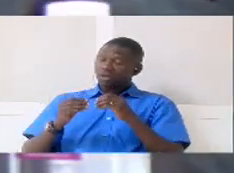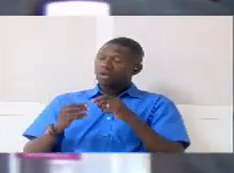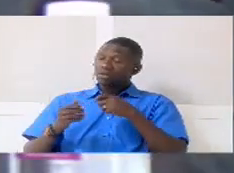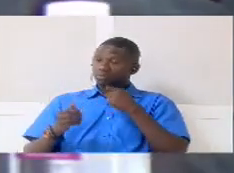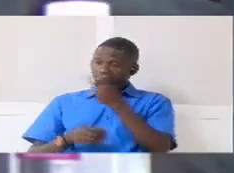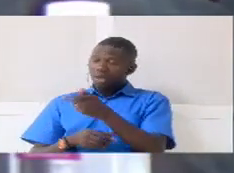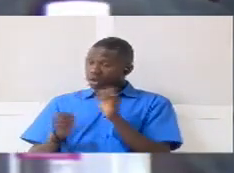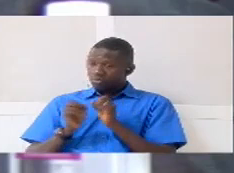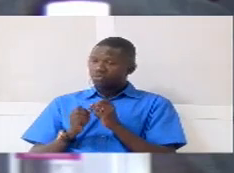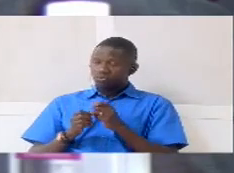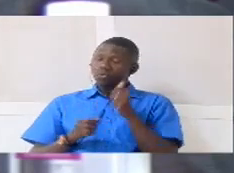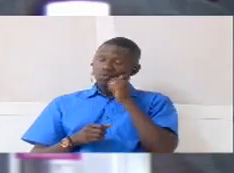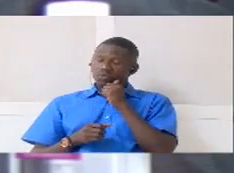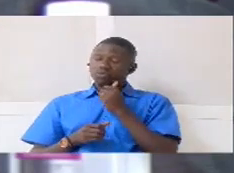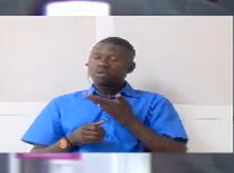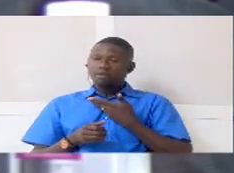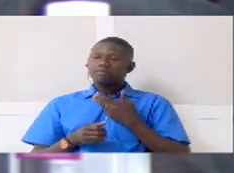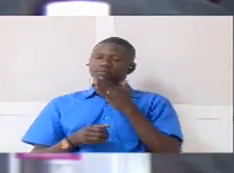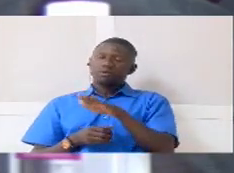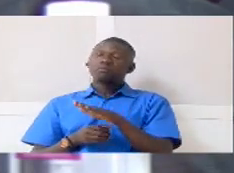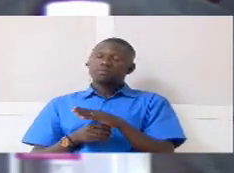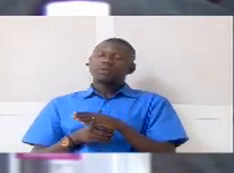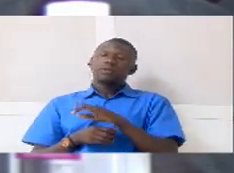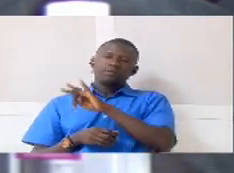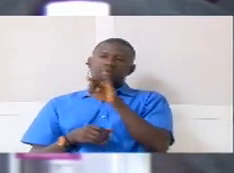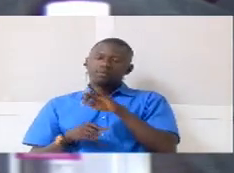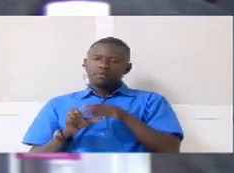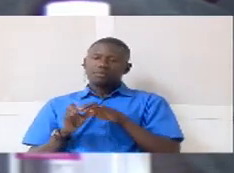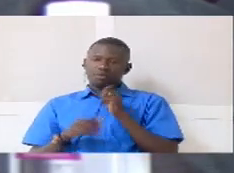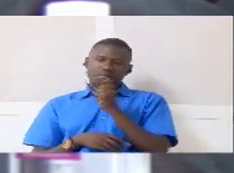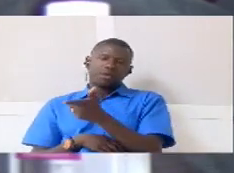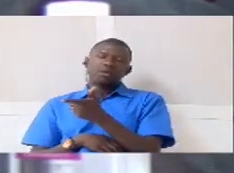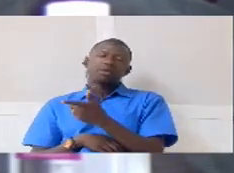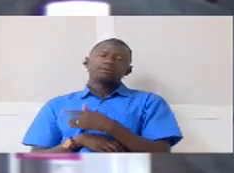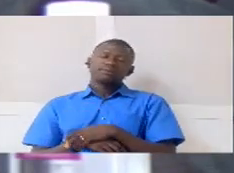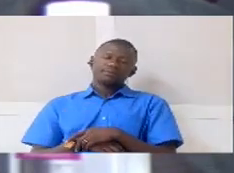In one of the testimonies we had here,